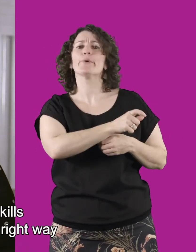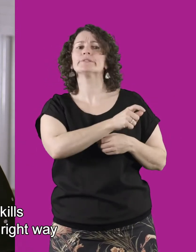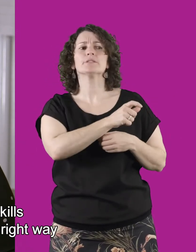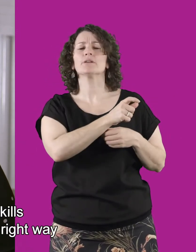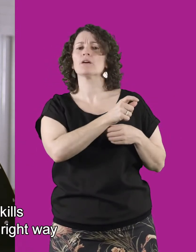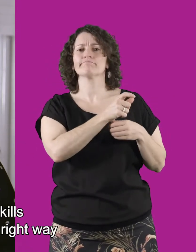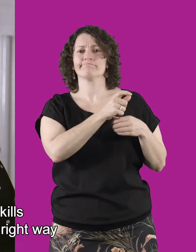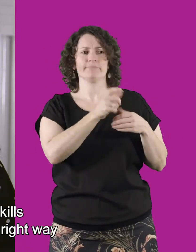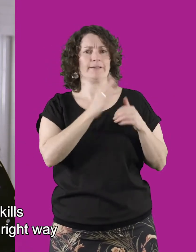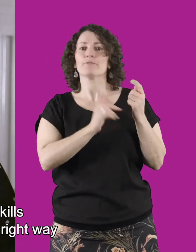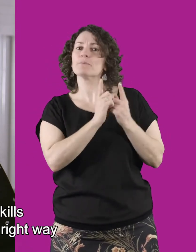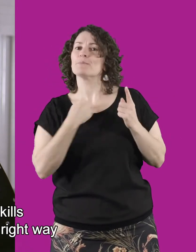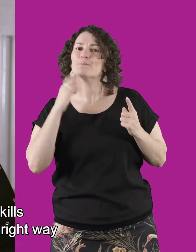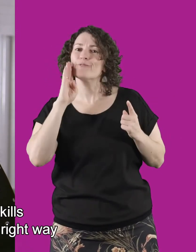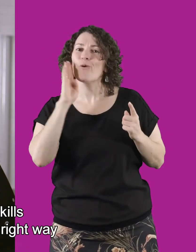the skills to